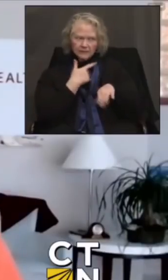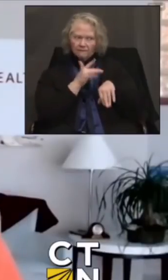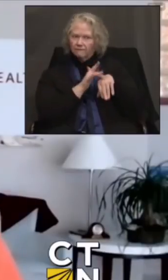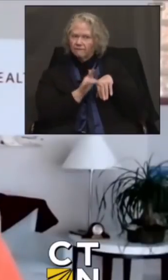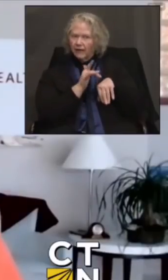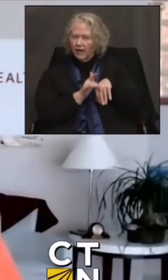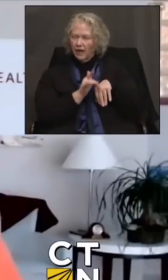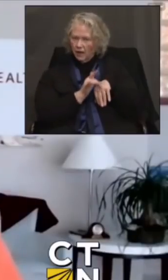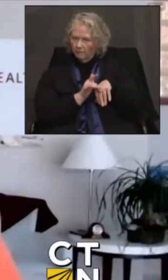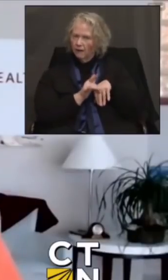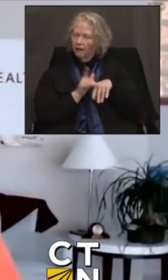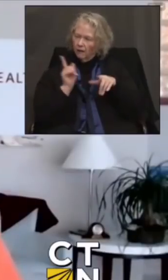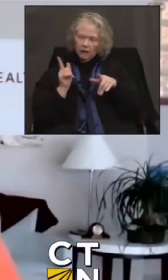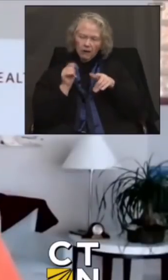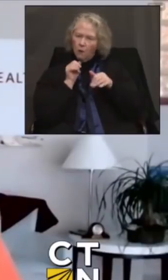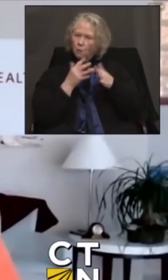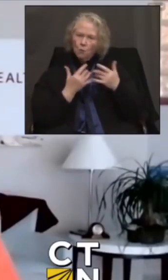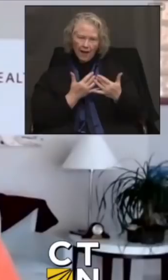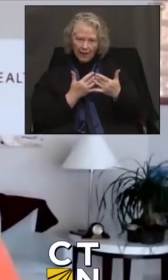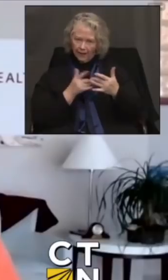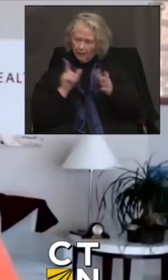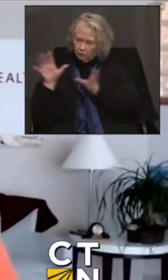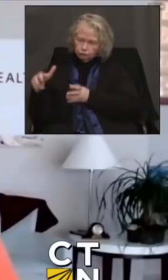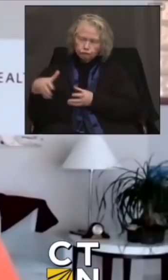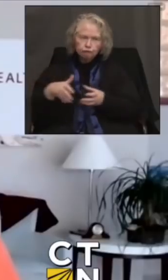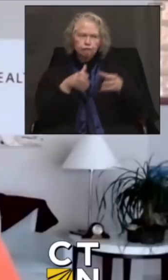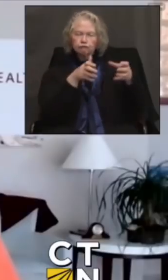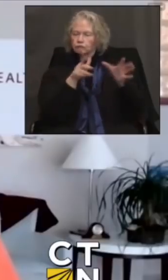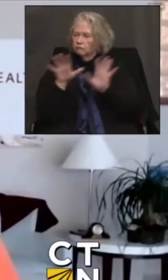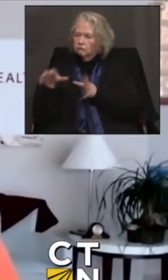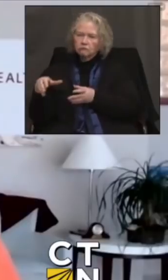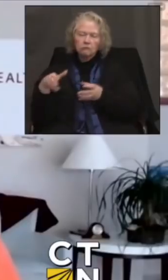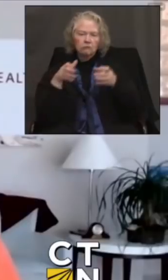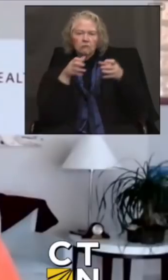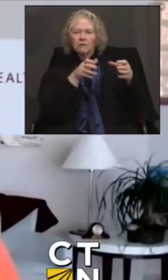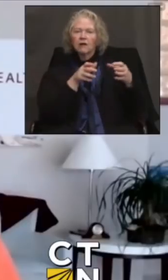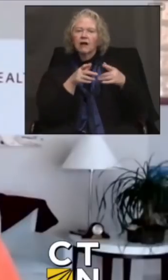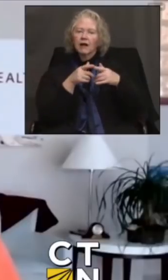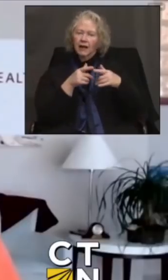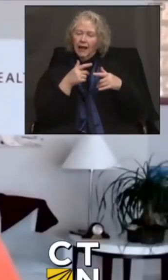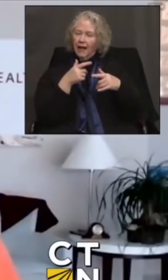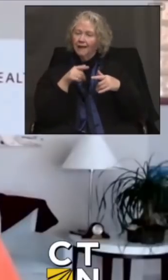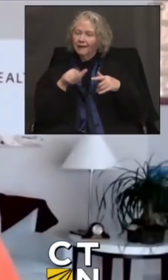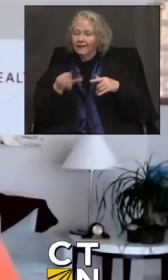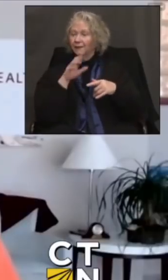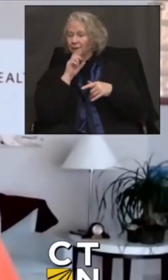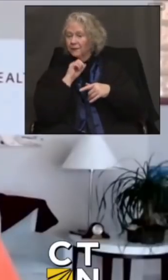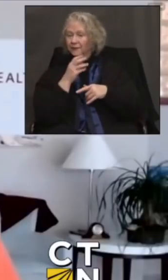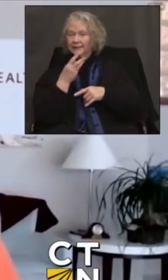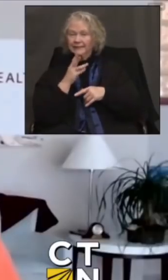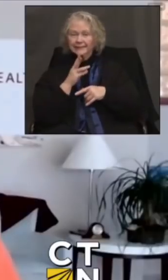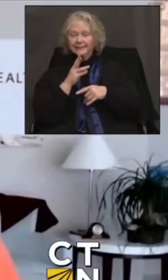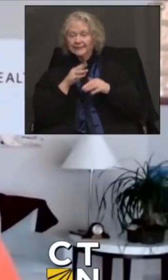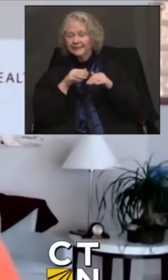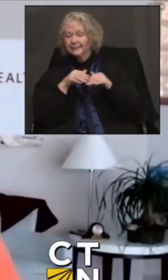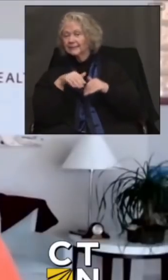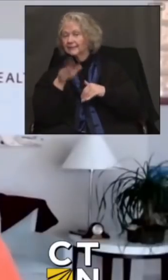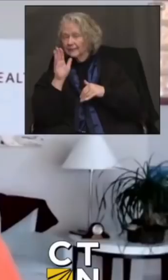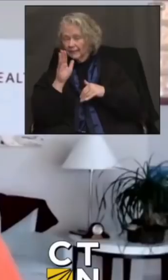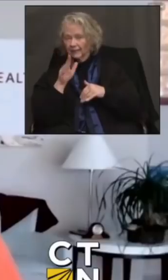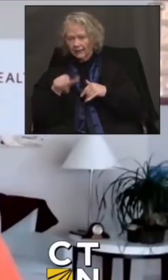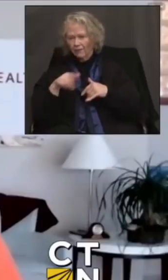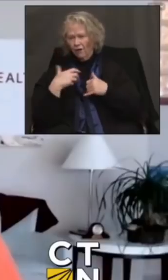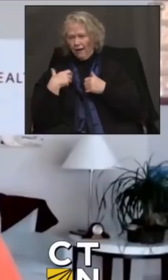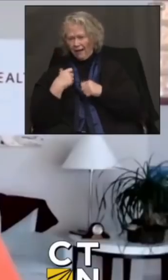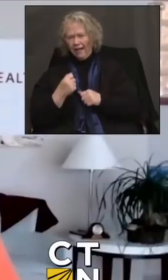get the next group of ages vaccinated. And we do need to let the healthy 16 to 20 some odd year olds